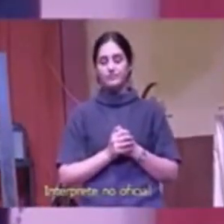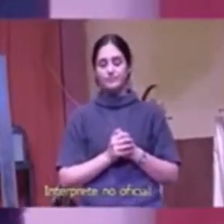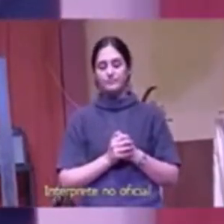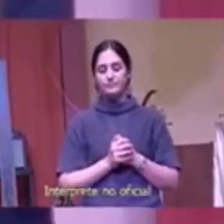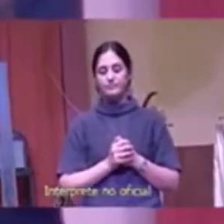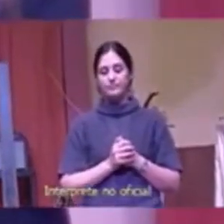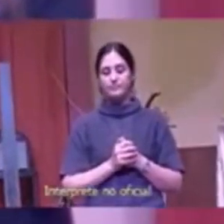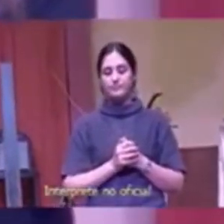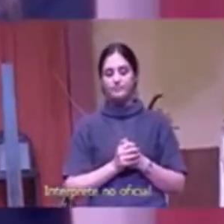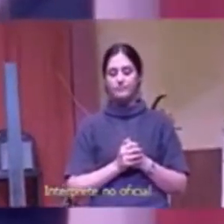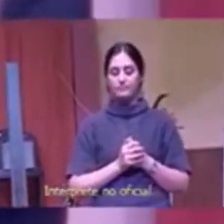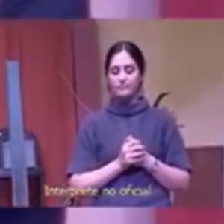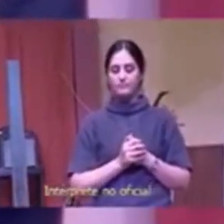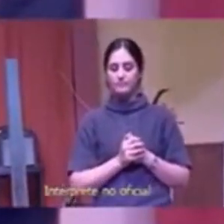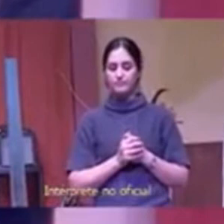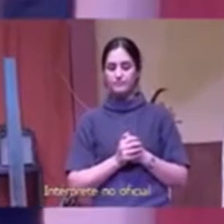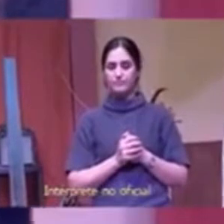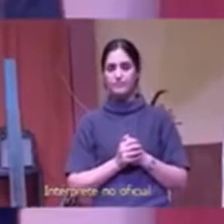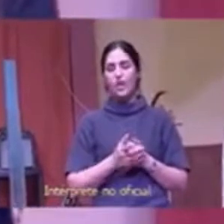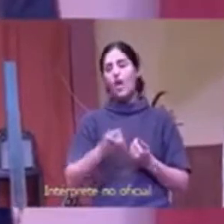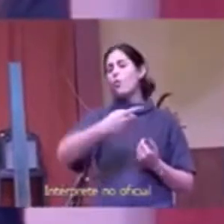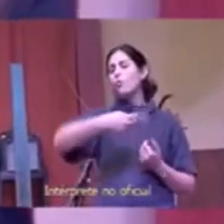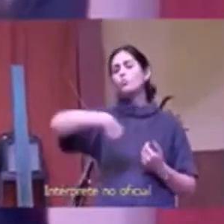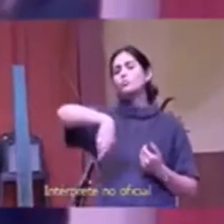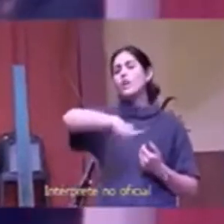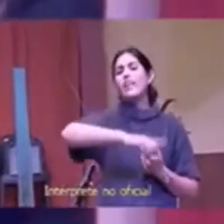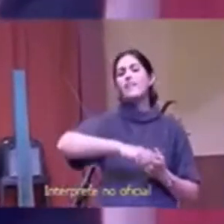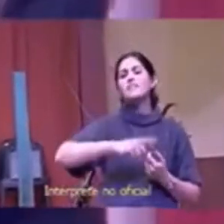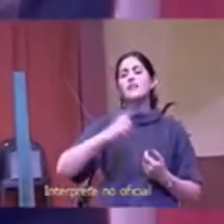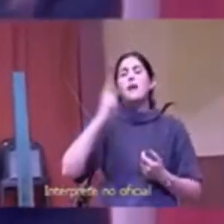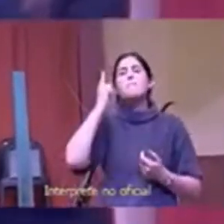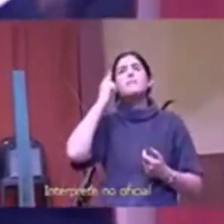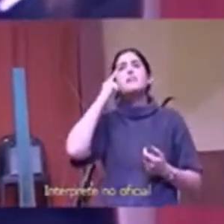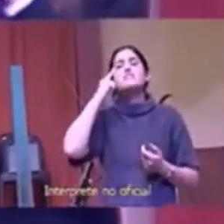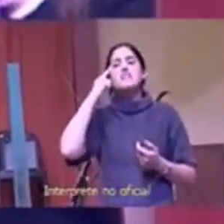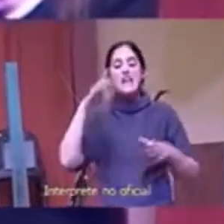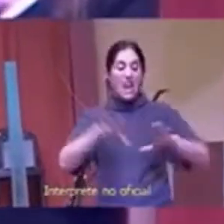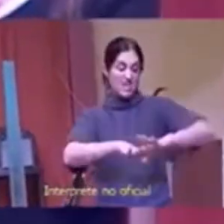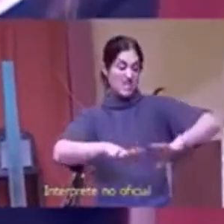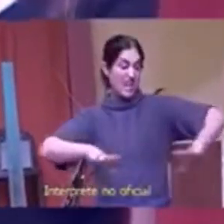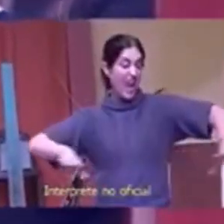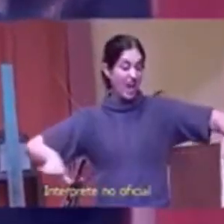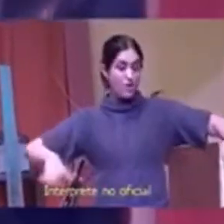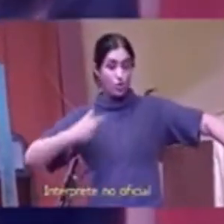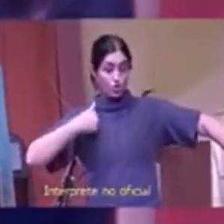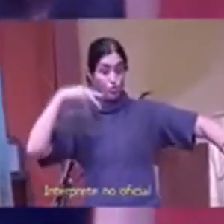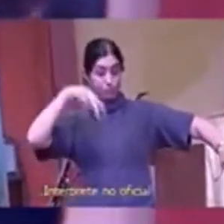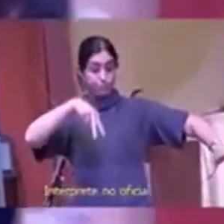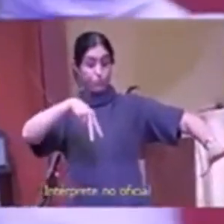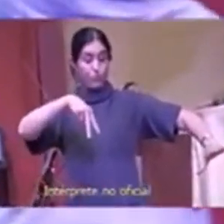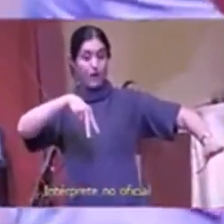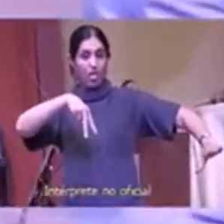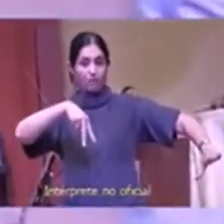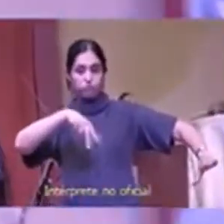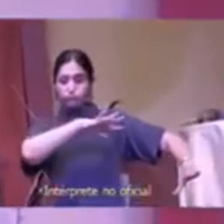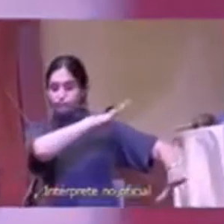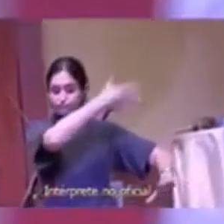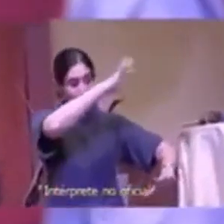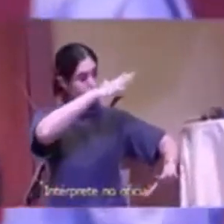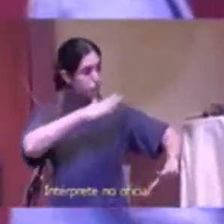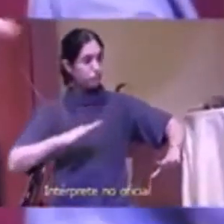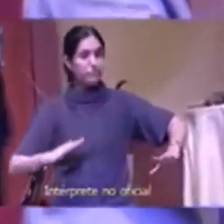Imagine with me this stage is a river. Imagínense que este escenario es un río. Imagine that down here on the